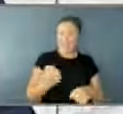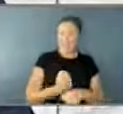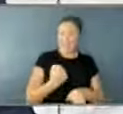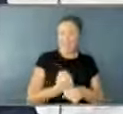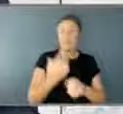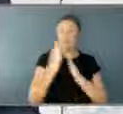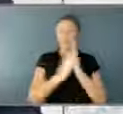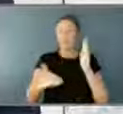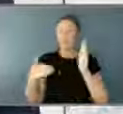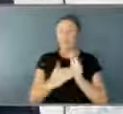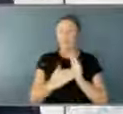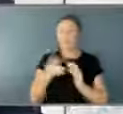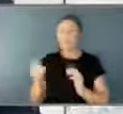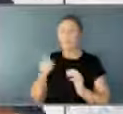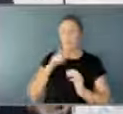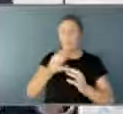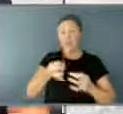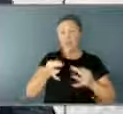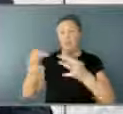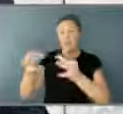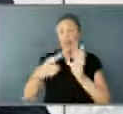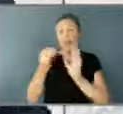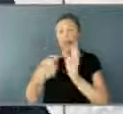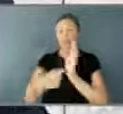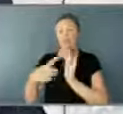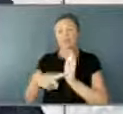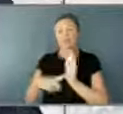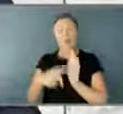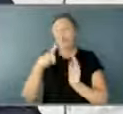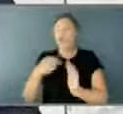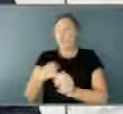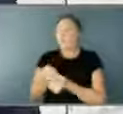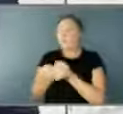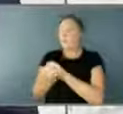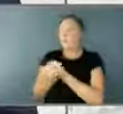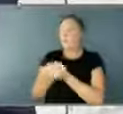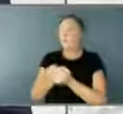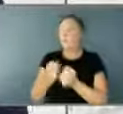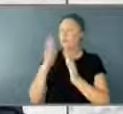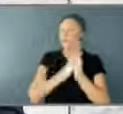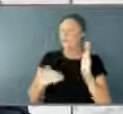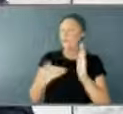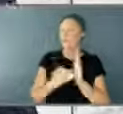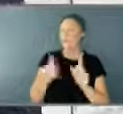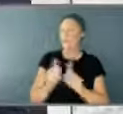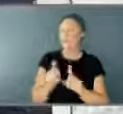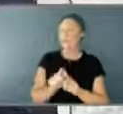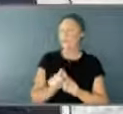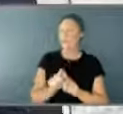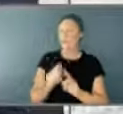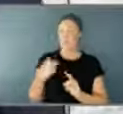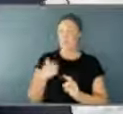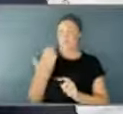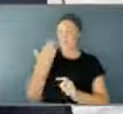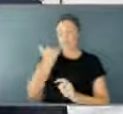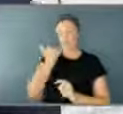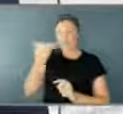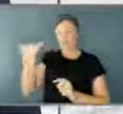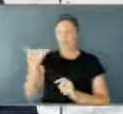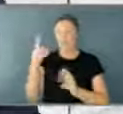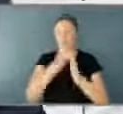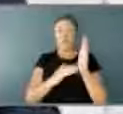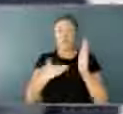commence until April, I think it is. And we're working with them as well, and I had a good discussion with Prime Minister Ardern on that just the other day. But Greg.